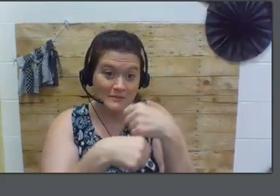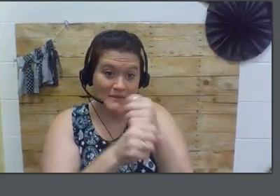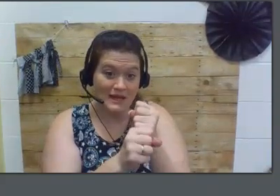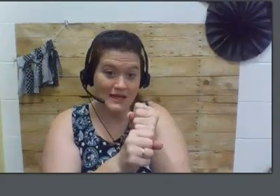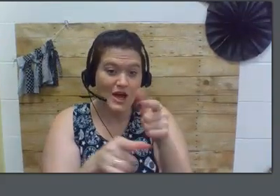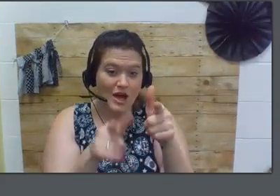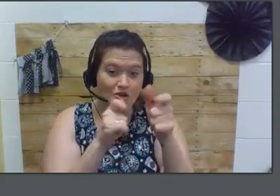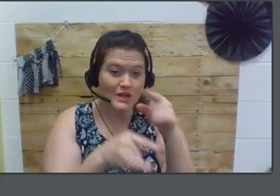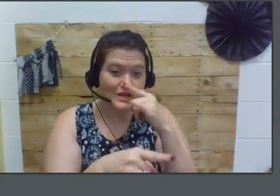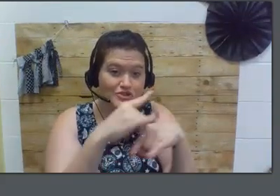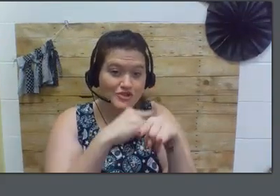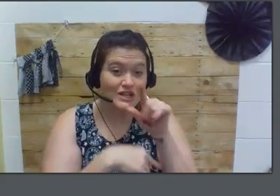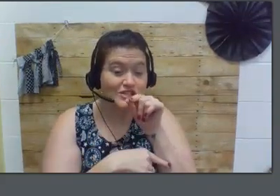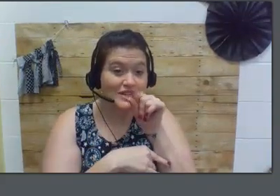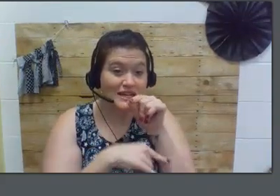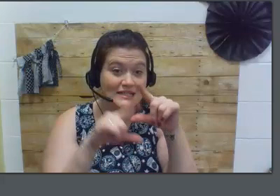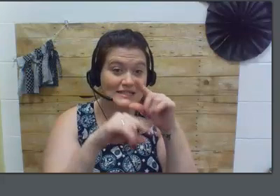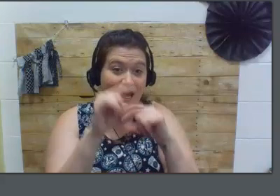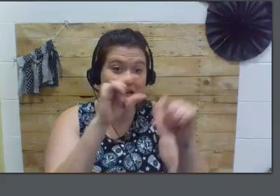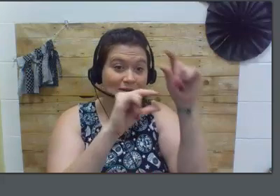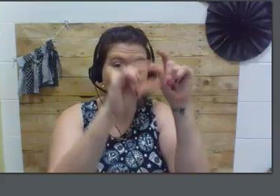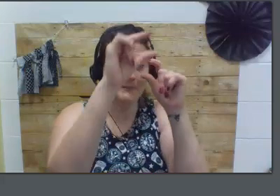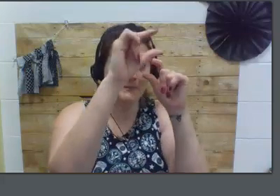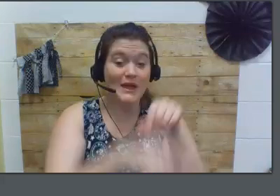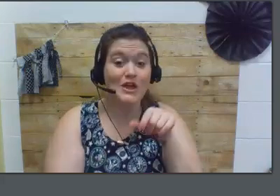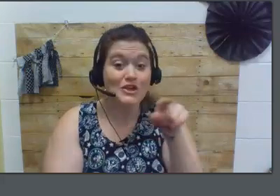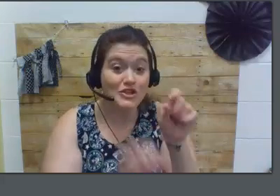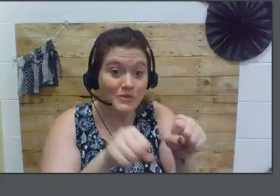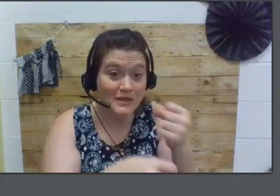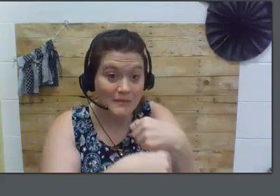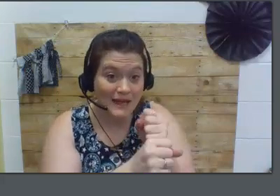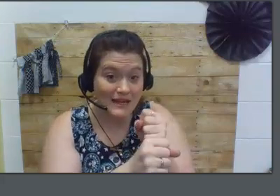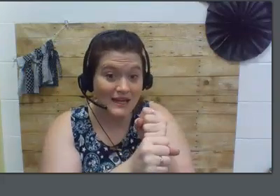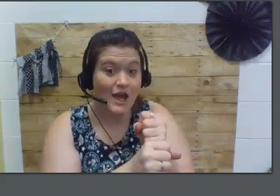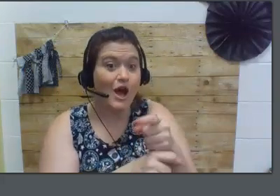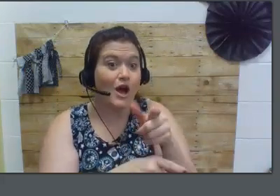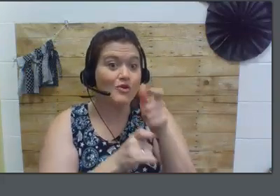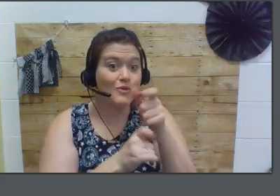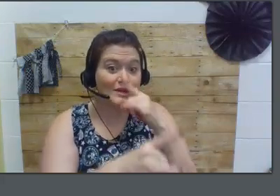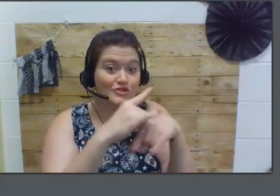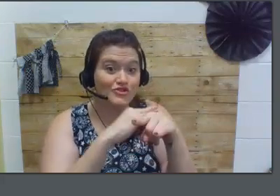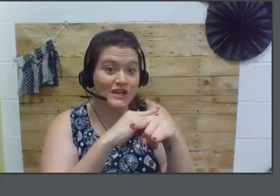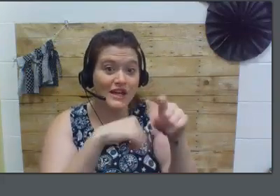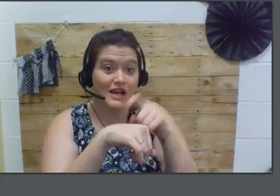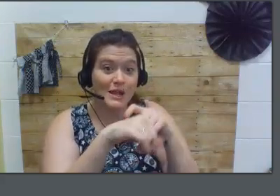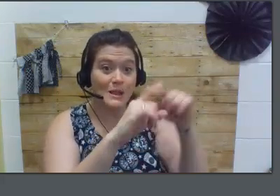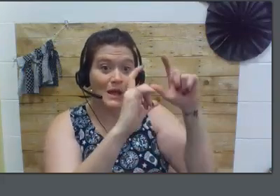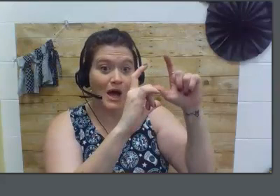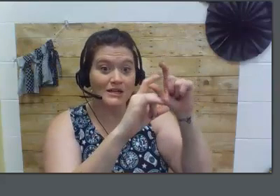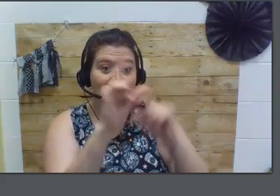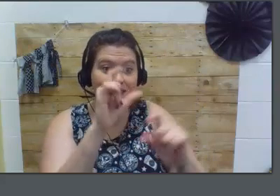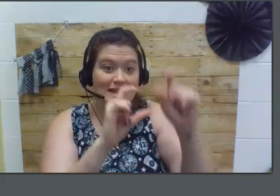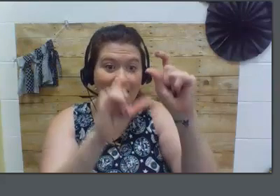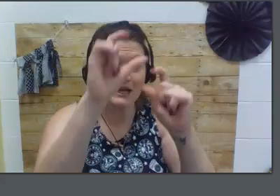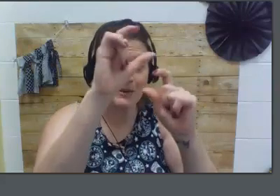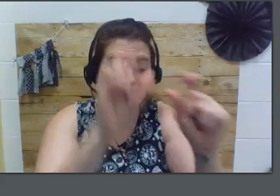You can make a quick trick chick stack. You can make a quick trick